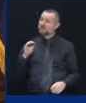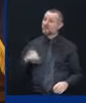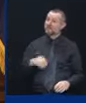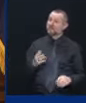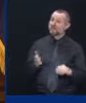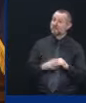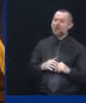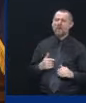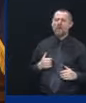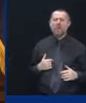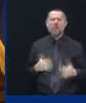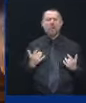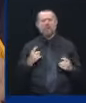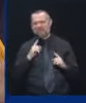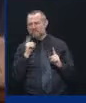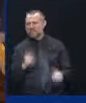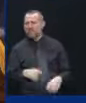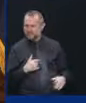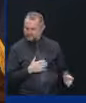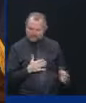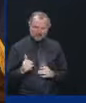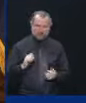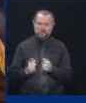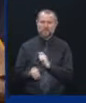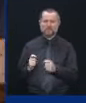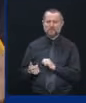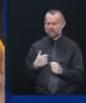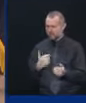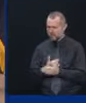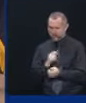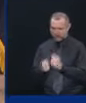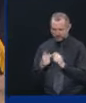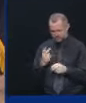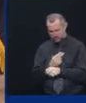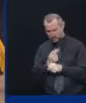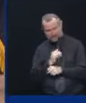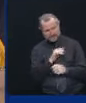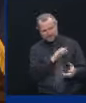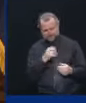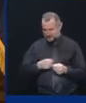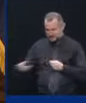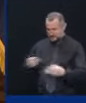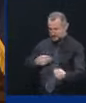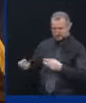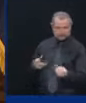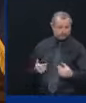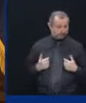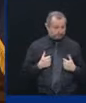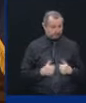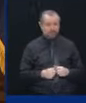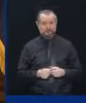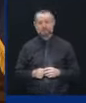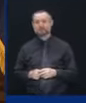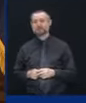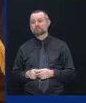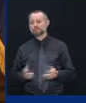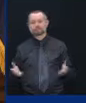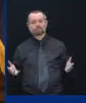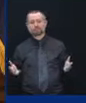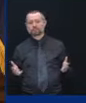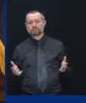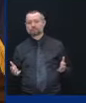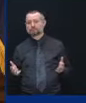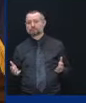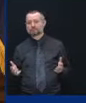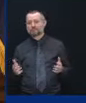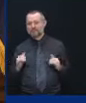then I'm going to have a new plan as to how to use that 5%. That's called